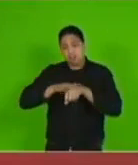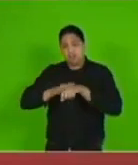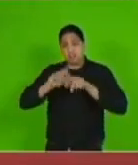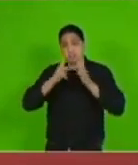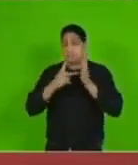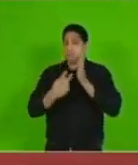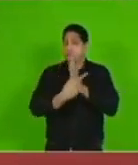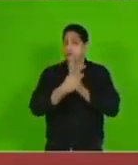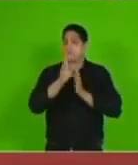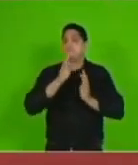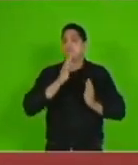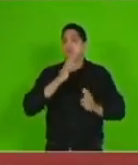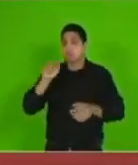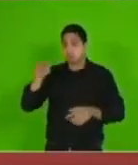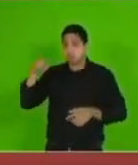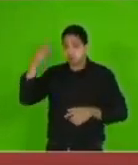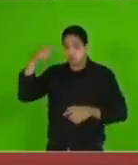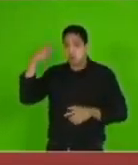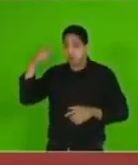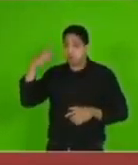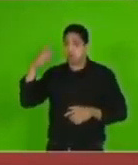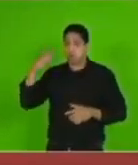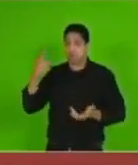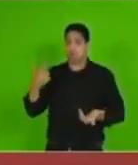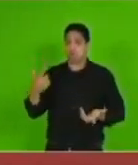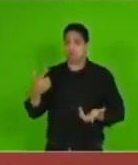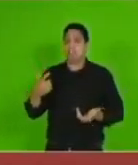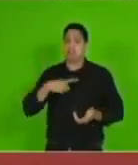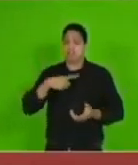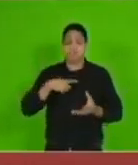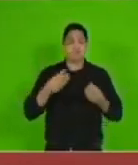reason for all of this talk for this crazy man?